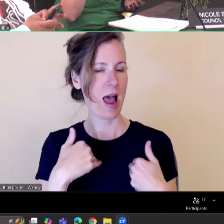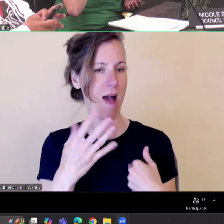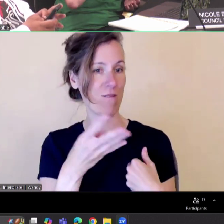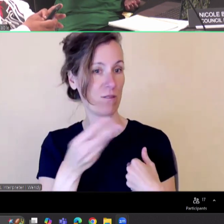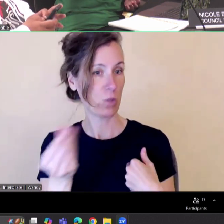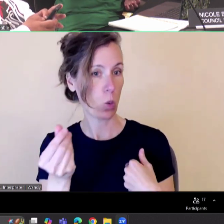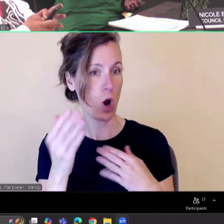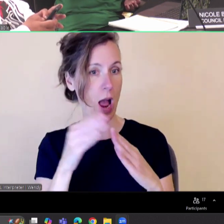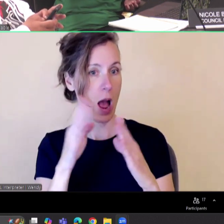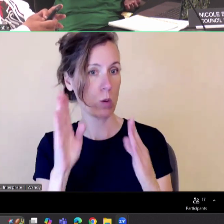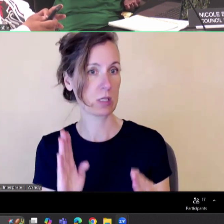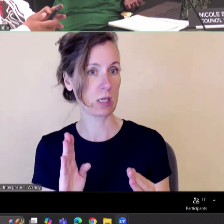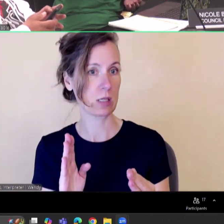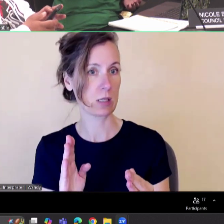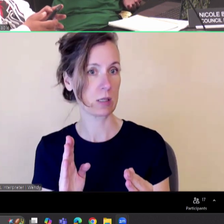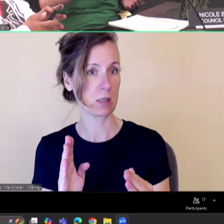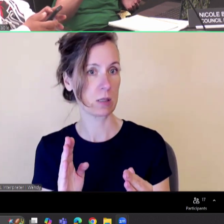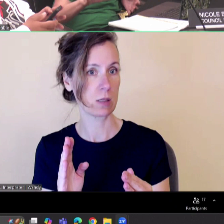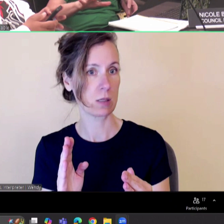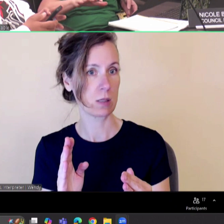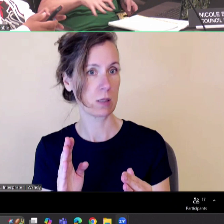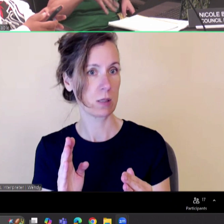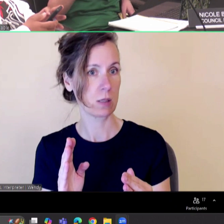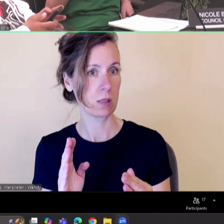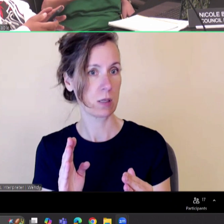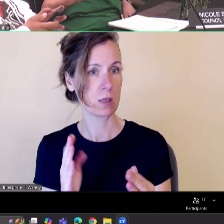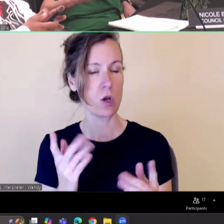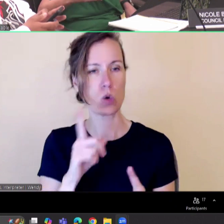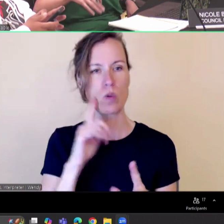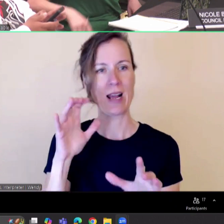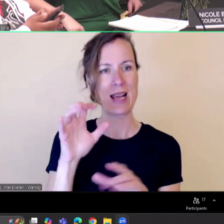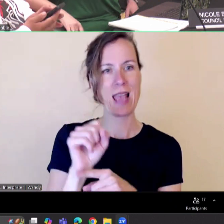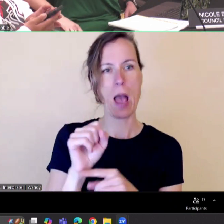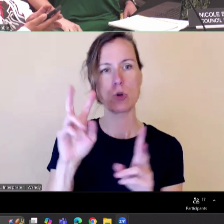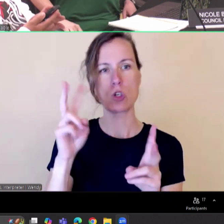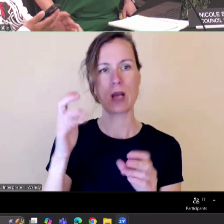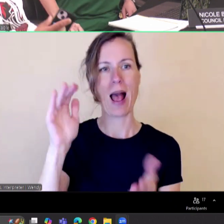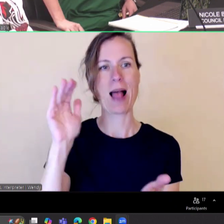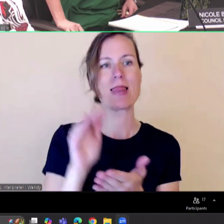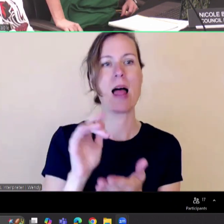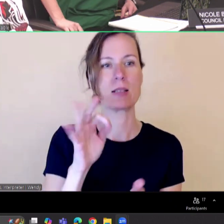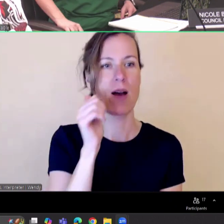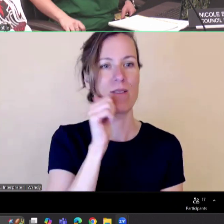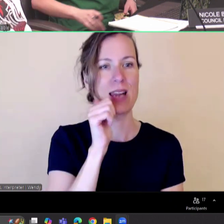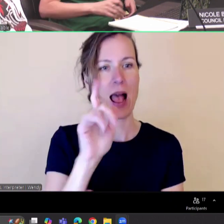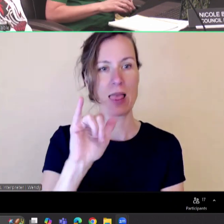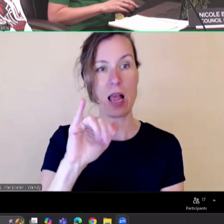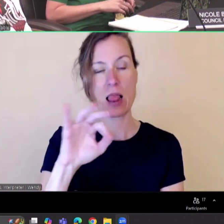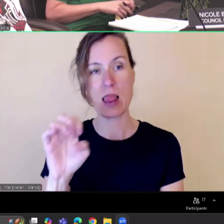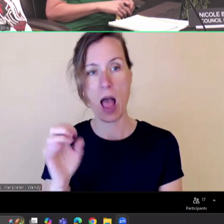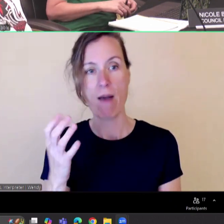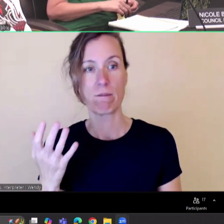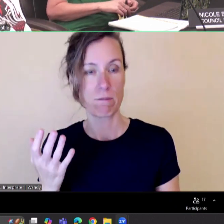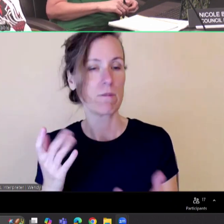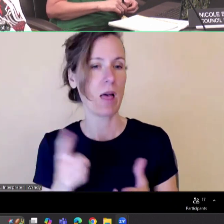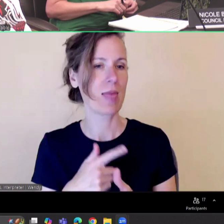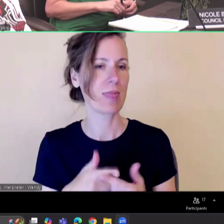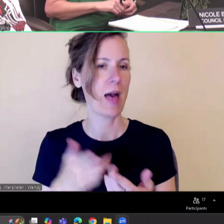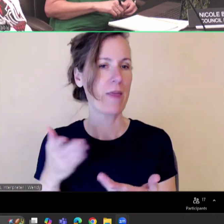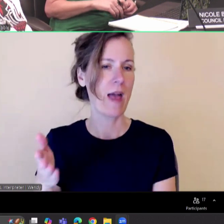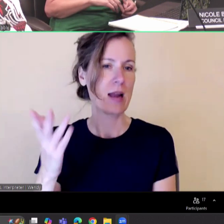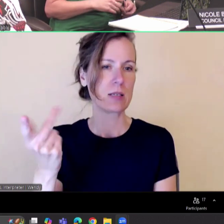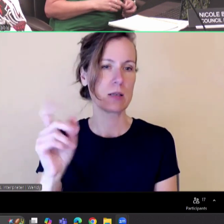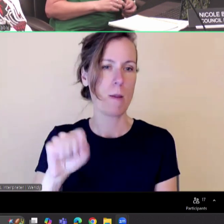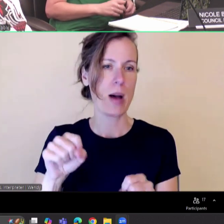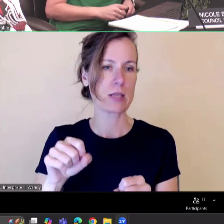houses, would capture like less of daily life, I'll just put that forward as a potential location. The other thing